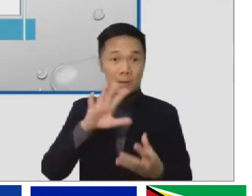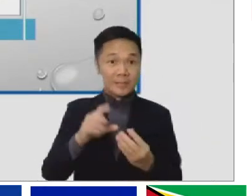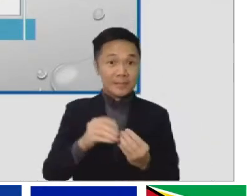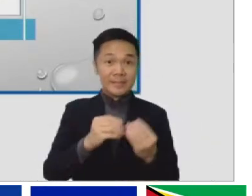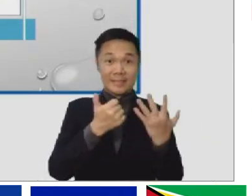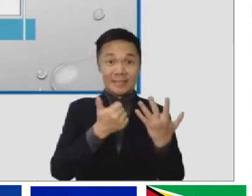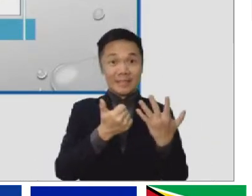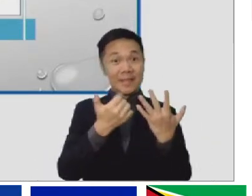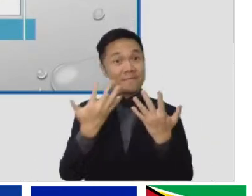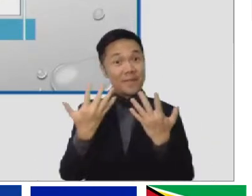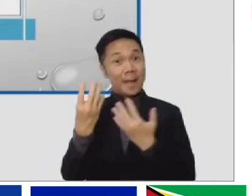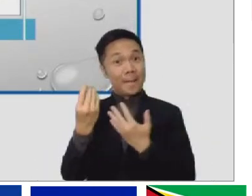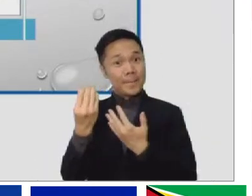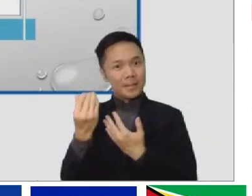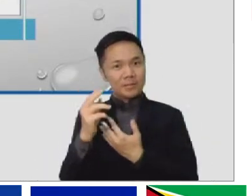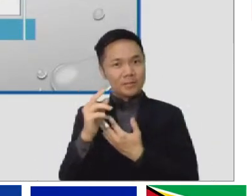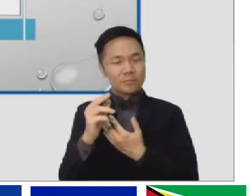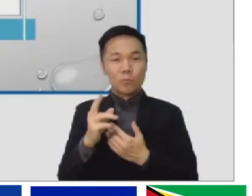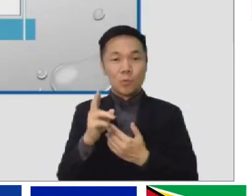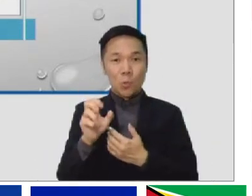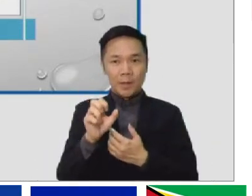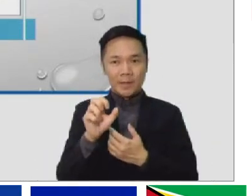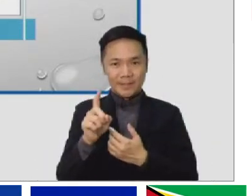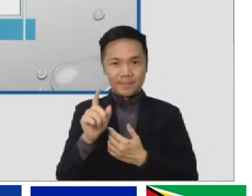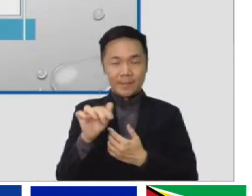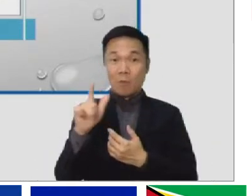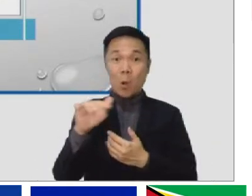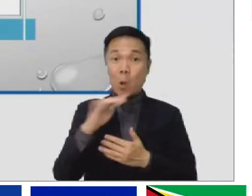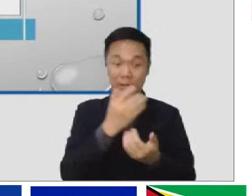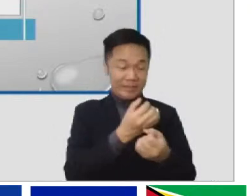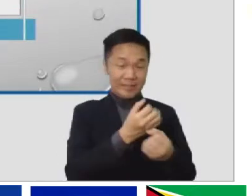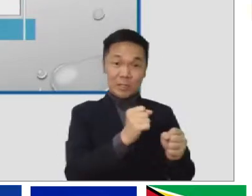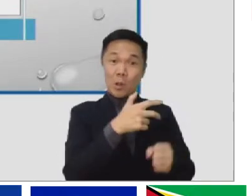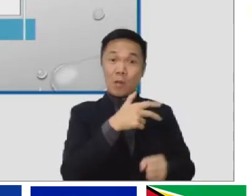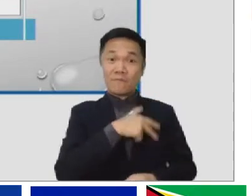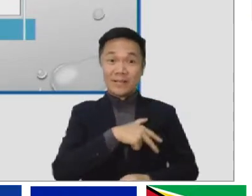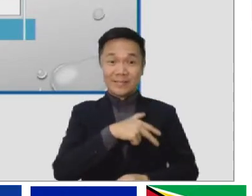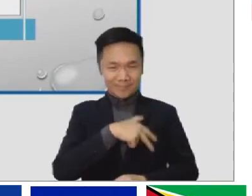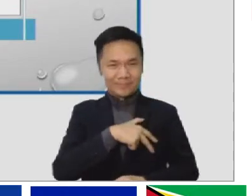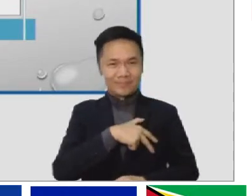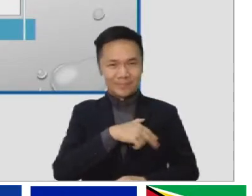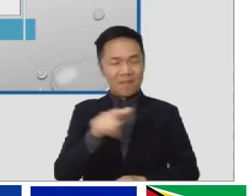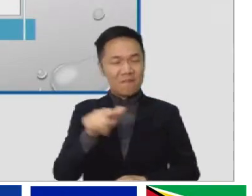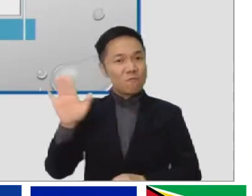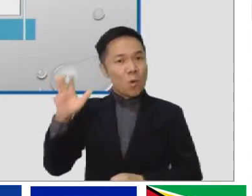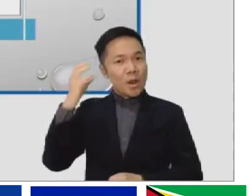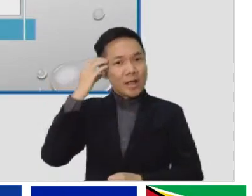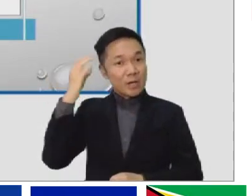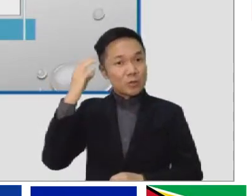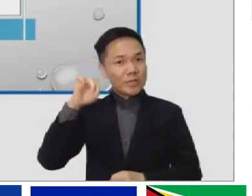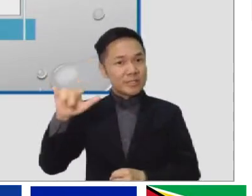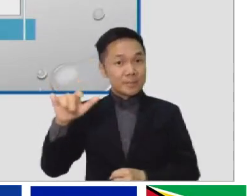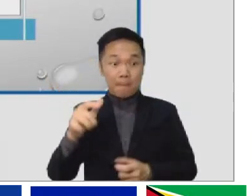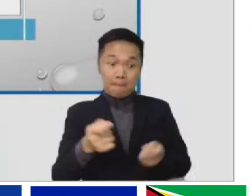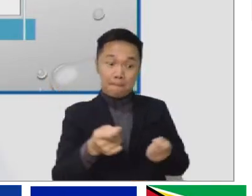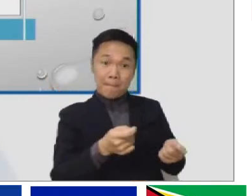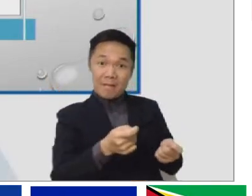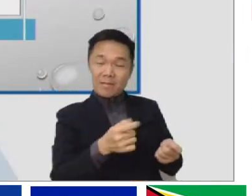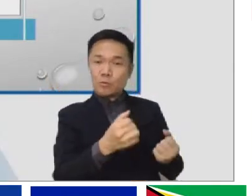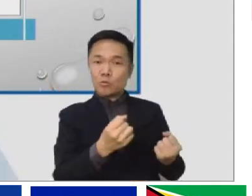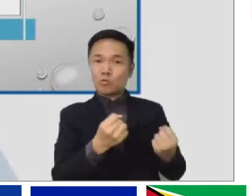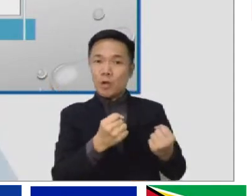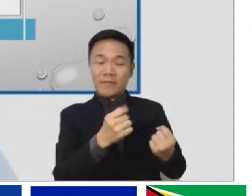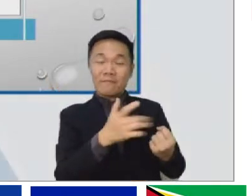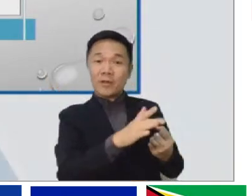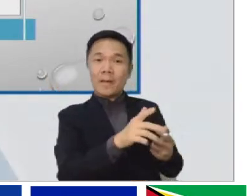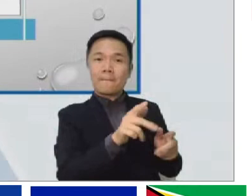Force and security apparatus of the state activated plans to strengthen citizen security. The